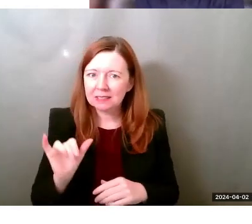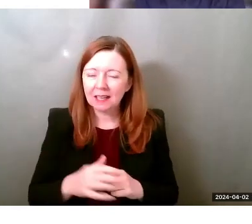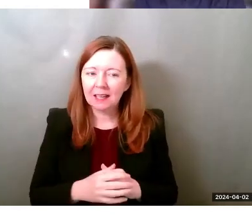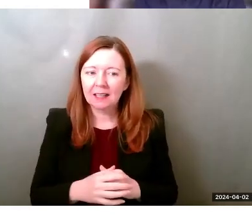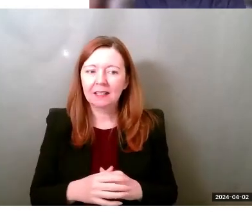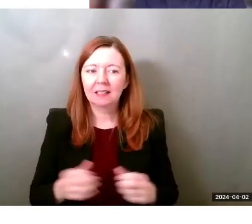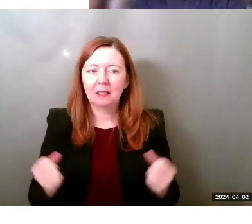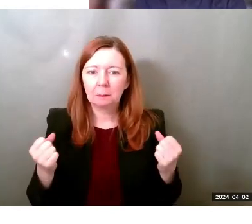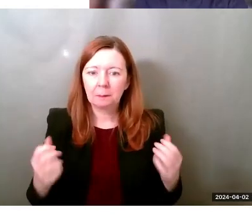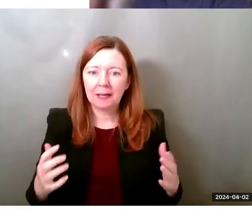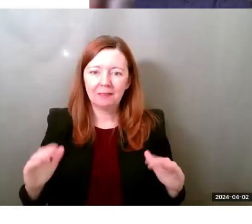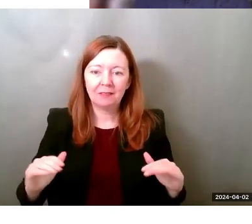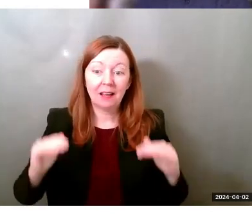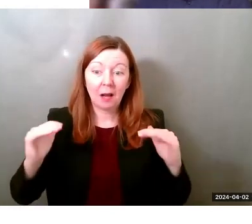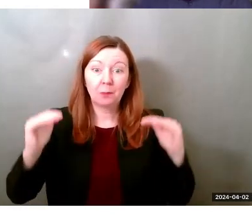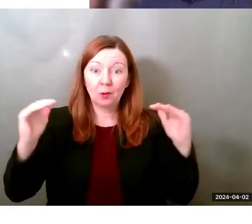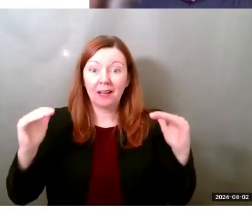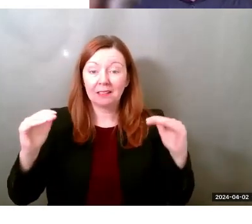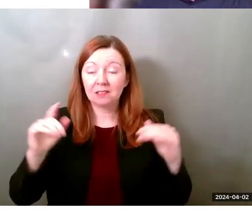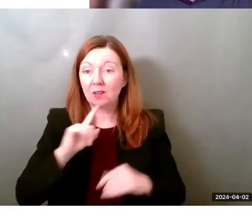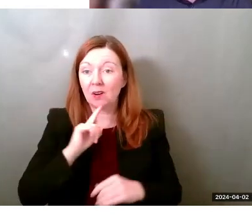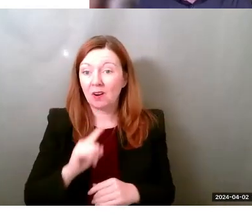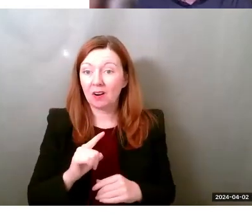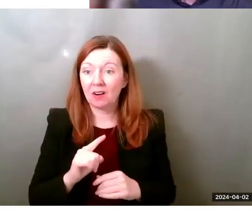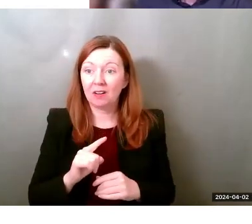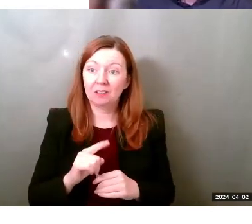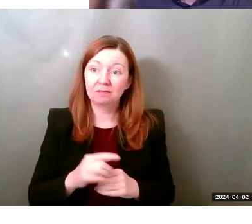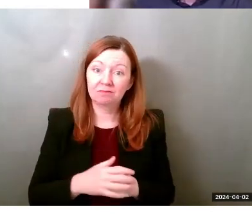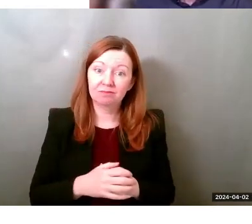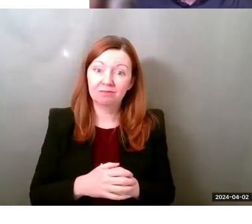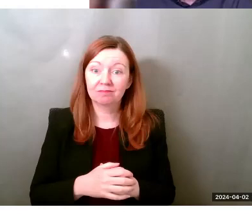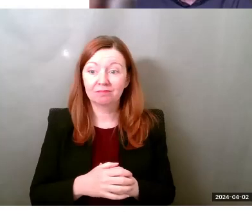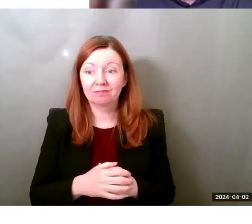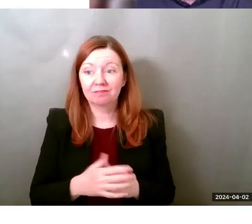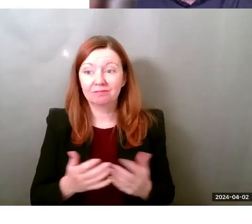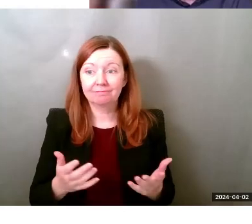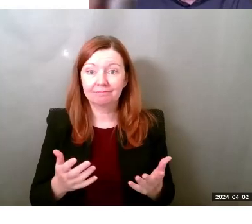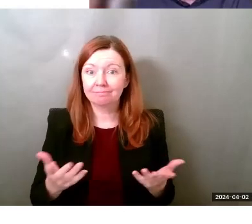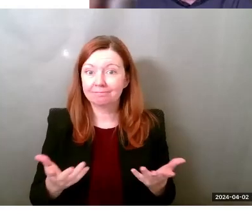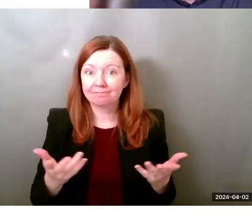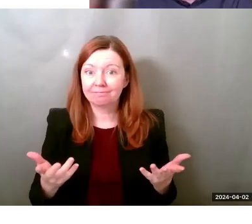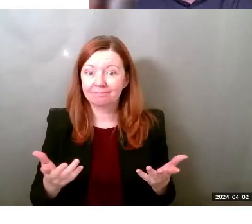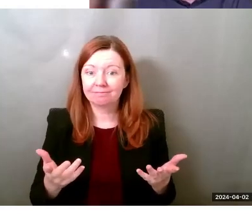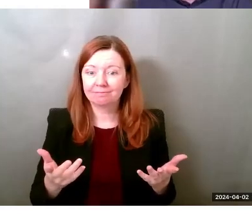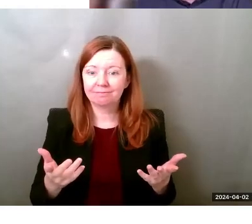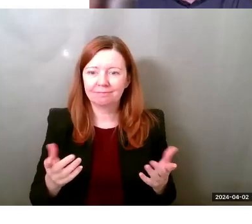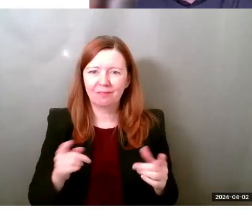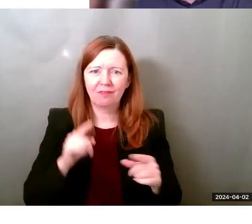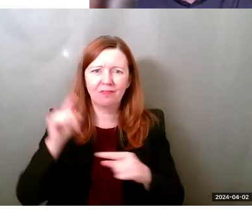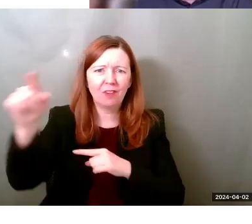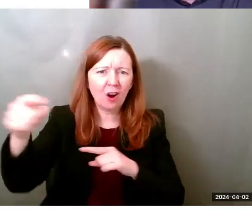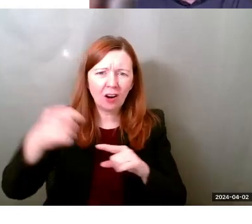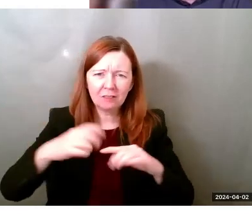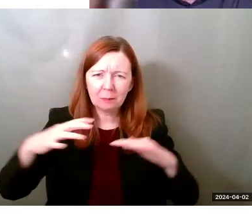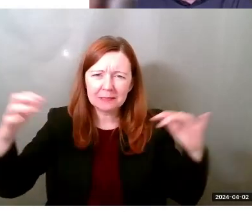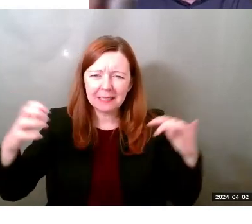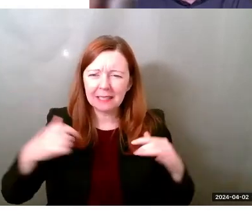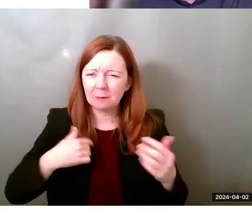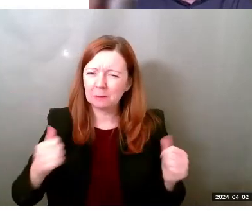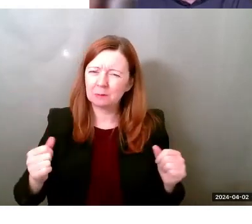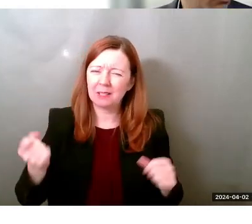a number of the upgrades are, you know, sort of far from the stadium. So I'm trying to get a handle